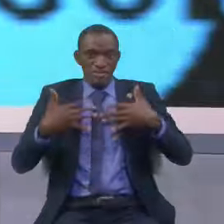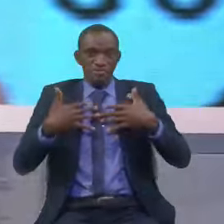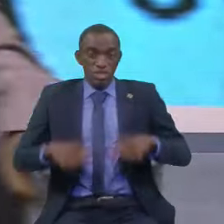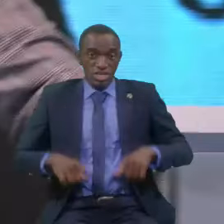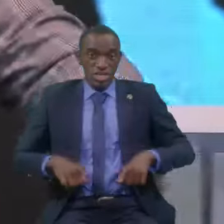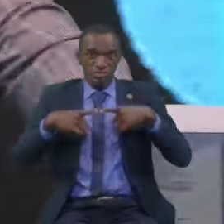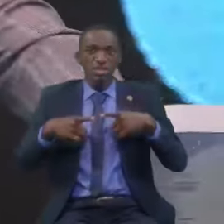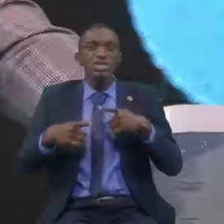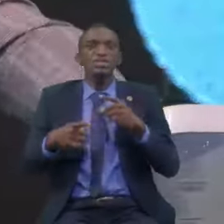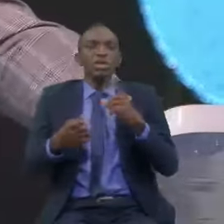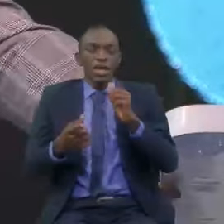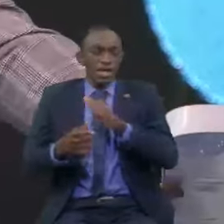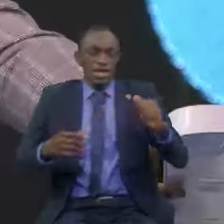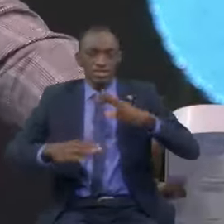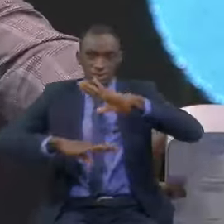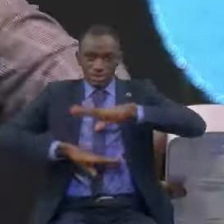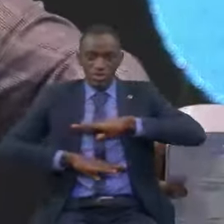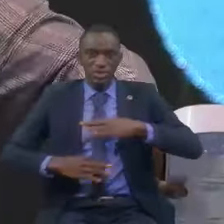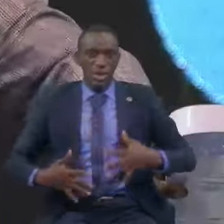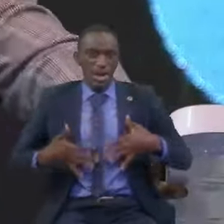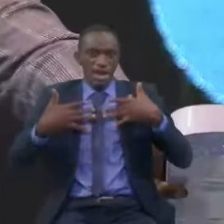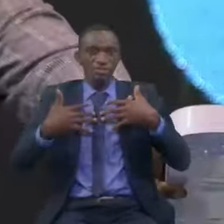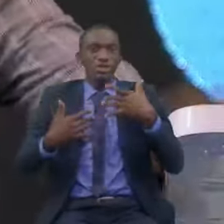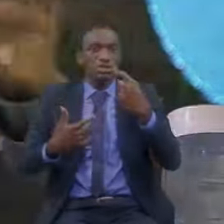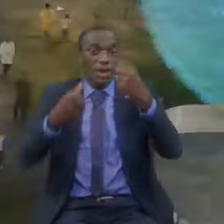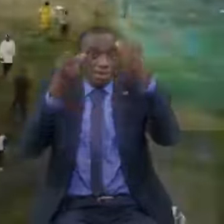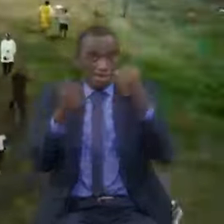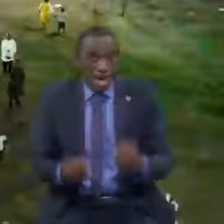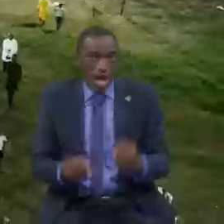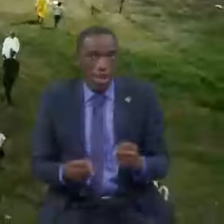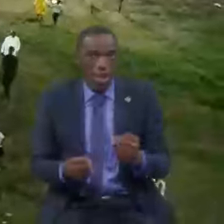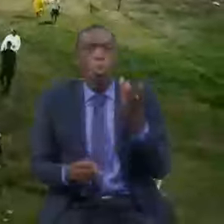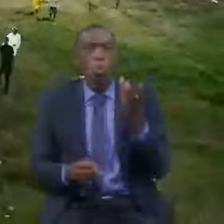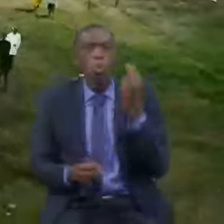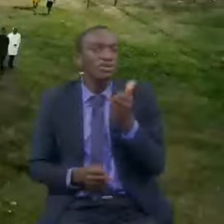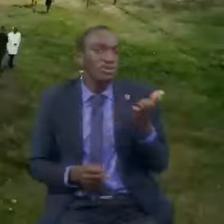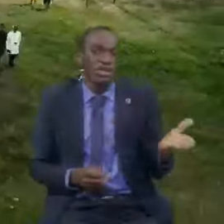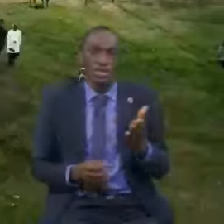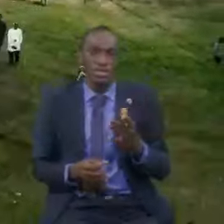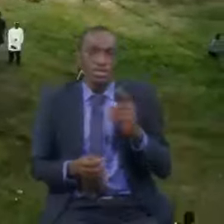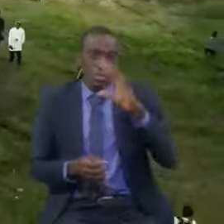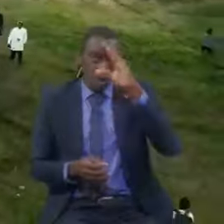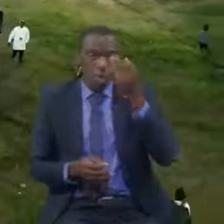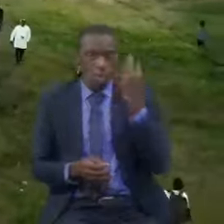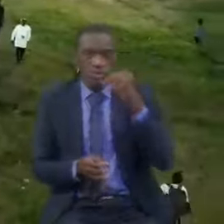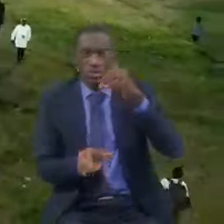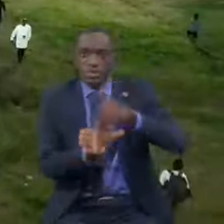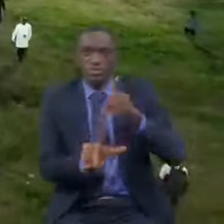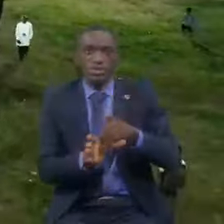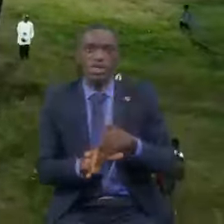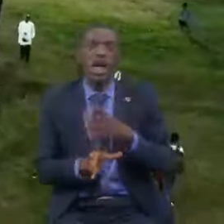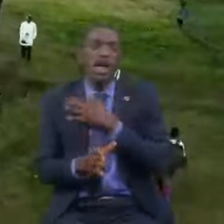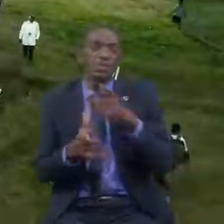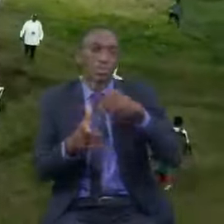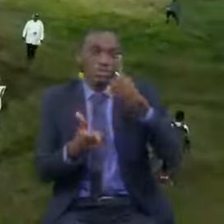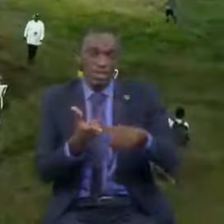satisfactory life, the power was not there, impotent. And then the name